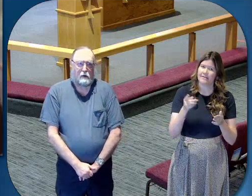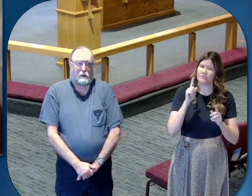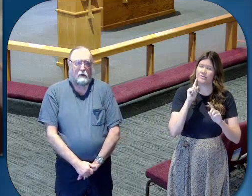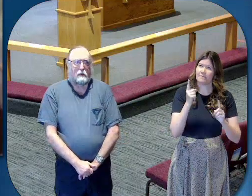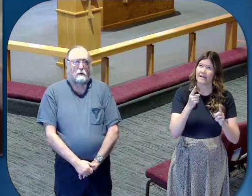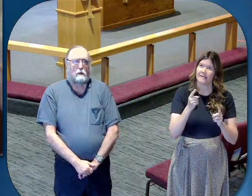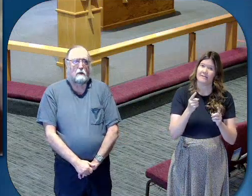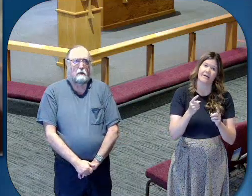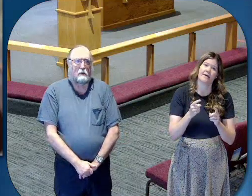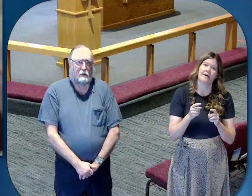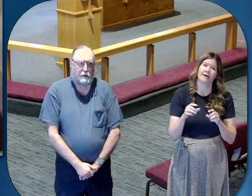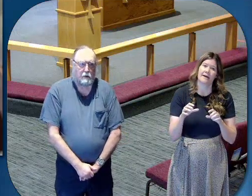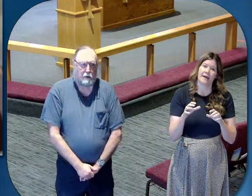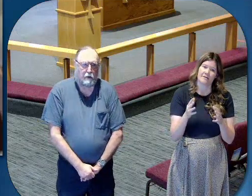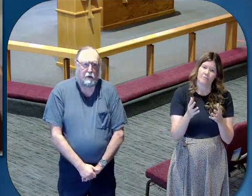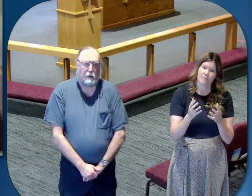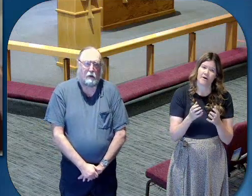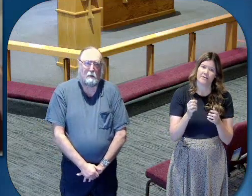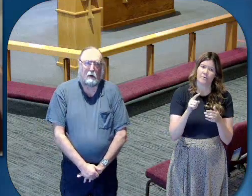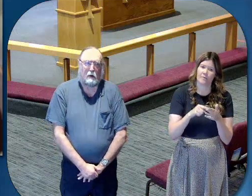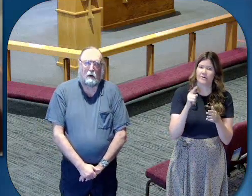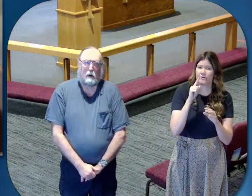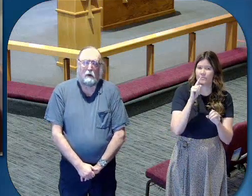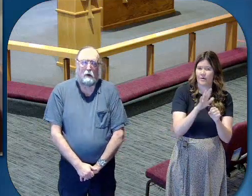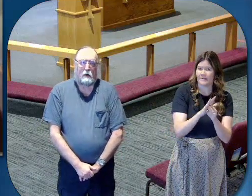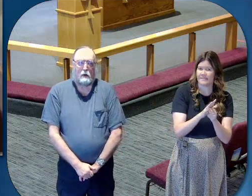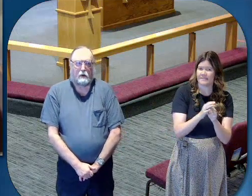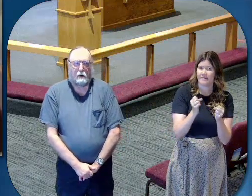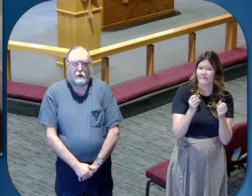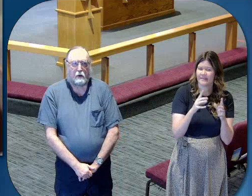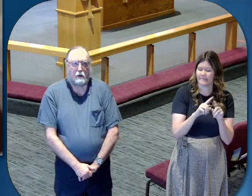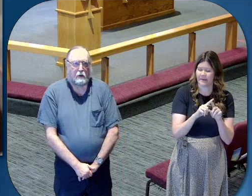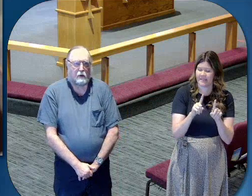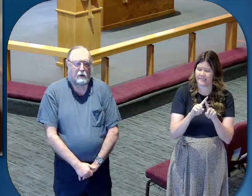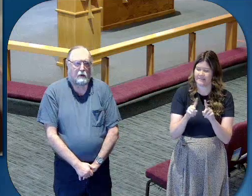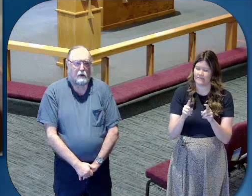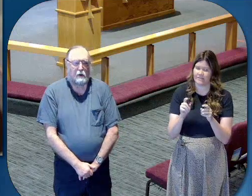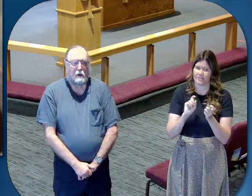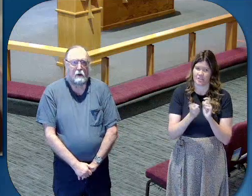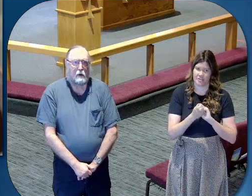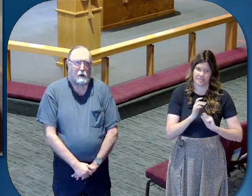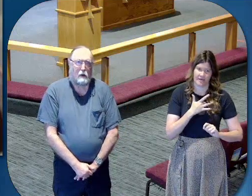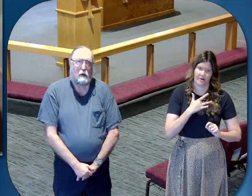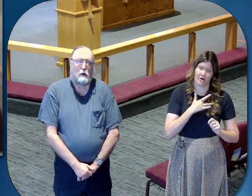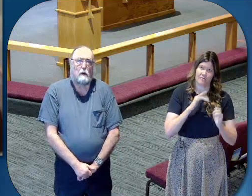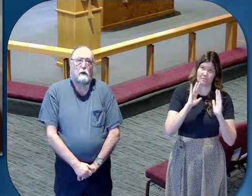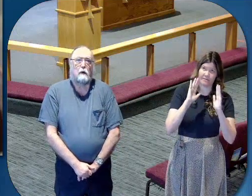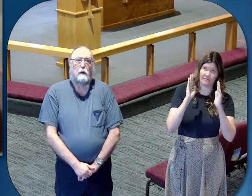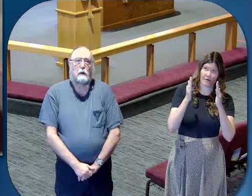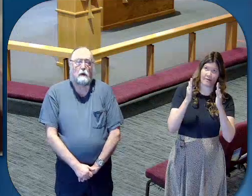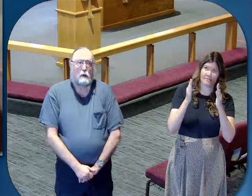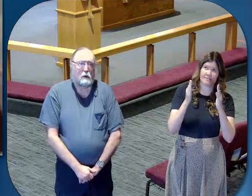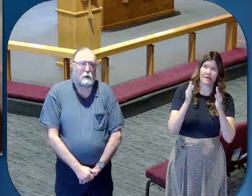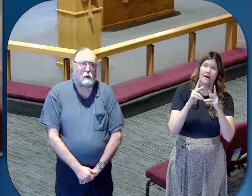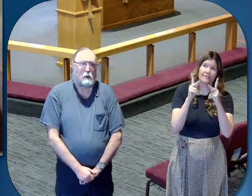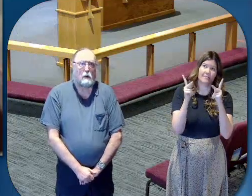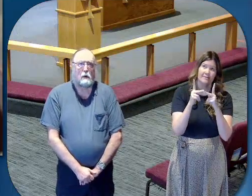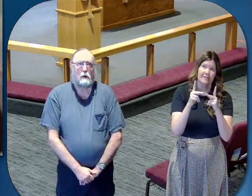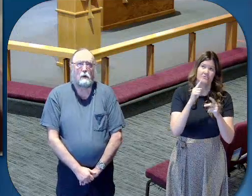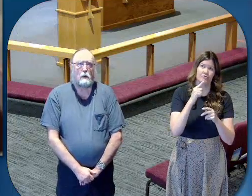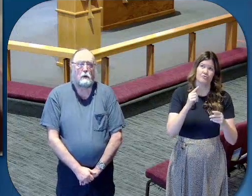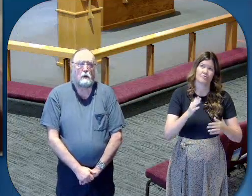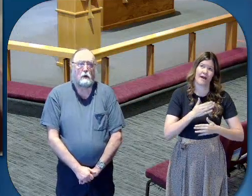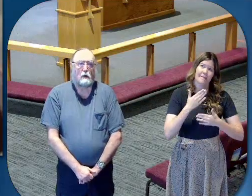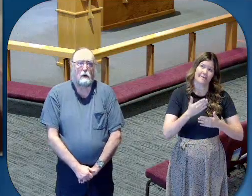you promised, that among the many changes of this world, our hearts may be fixed where true joys are found.